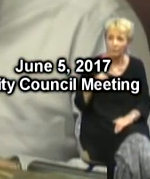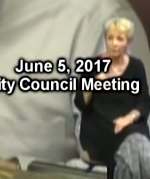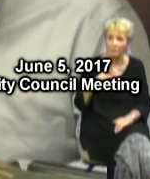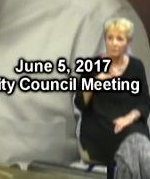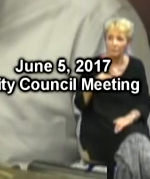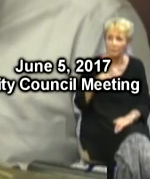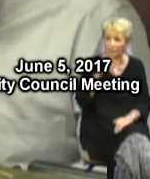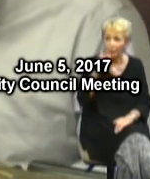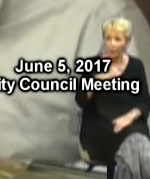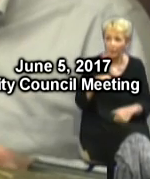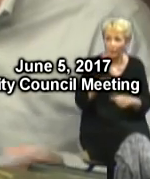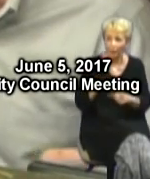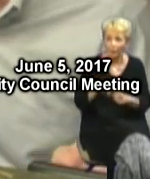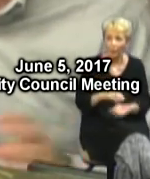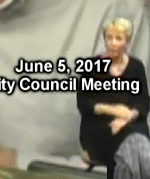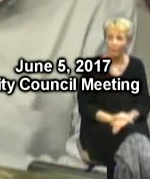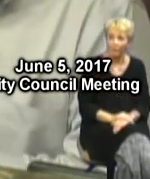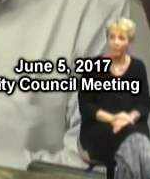does not have to vote.